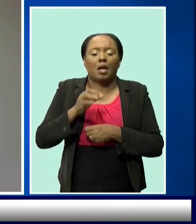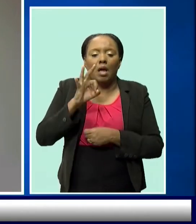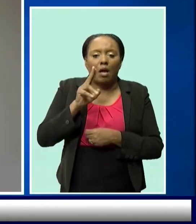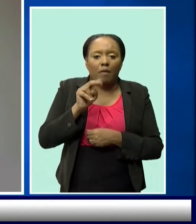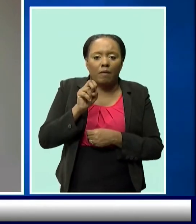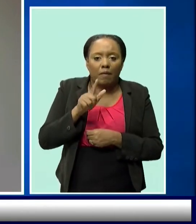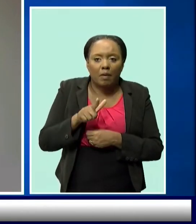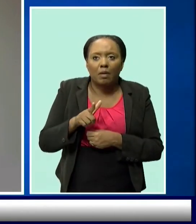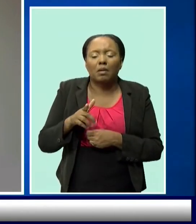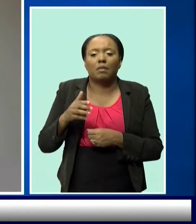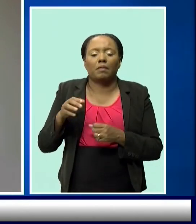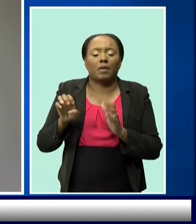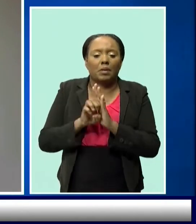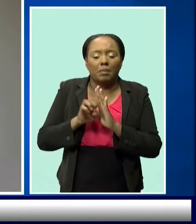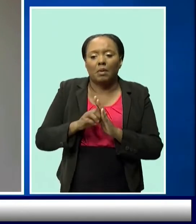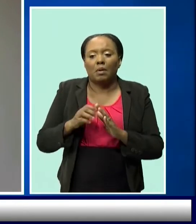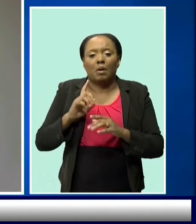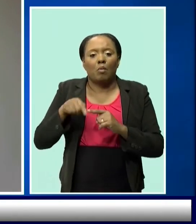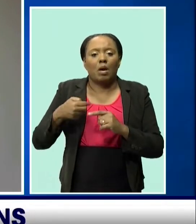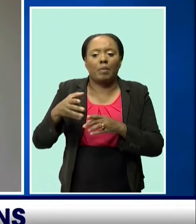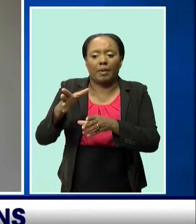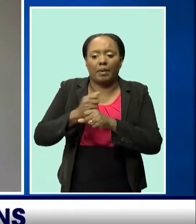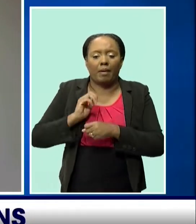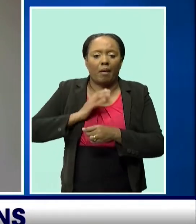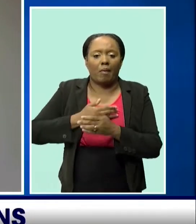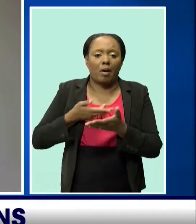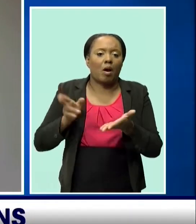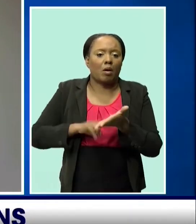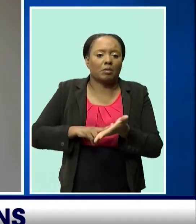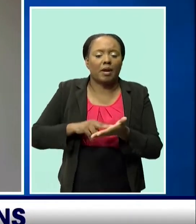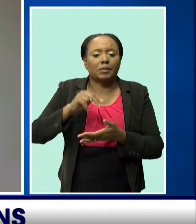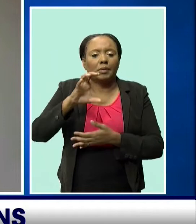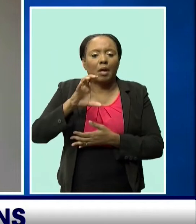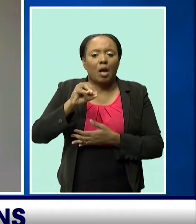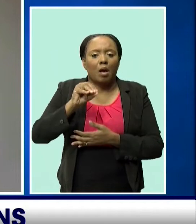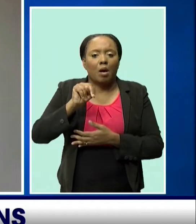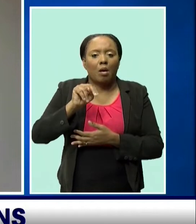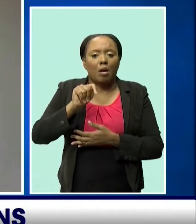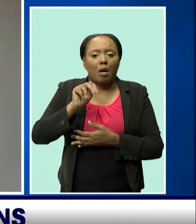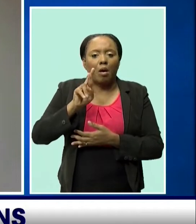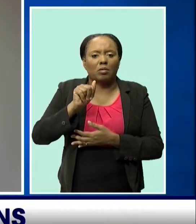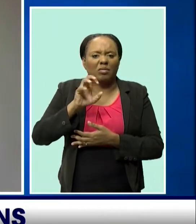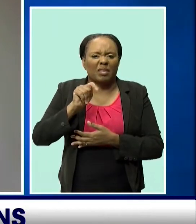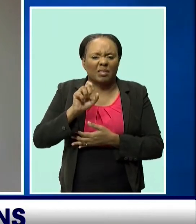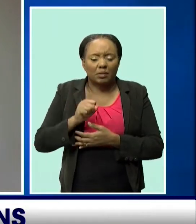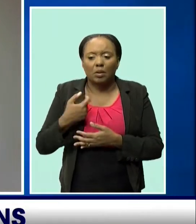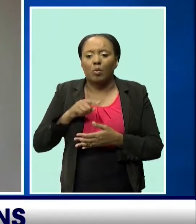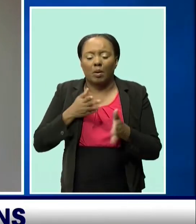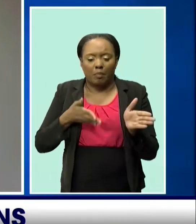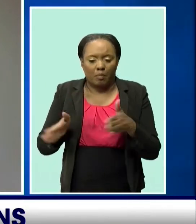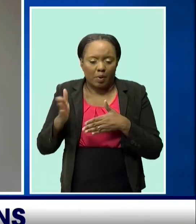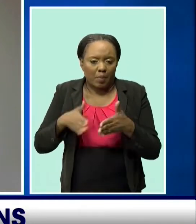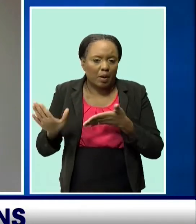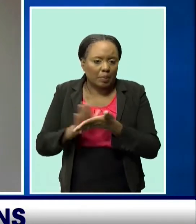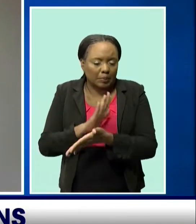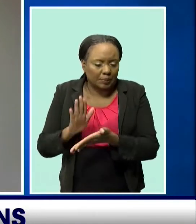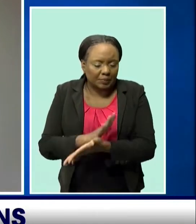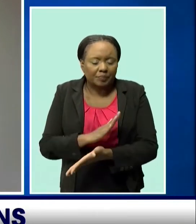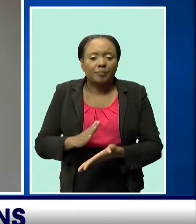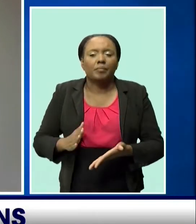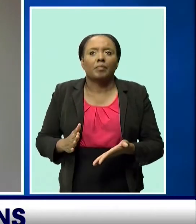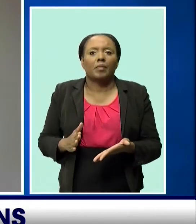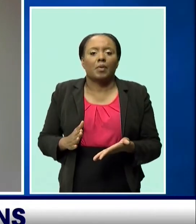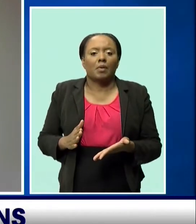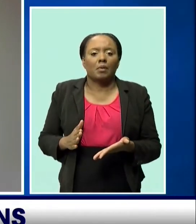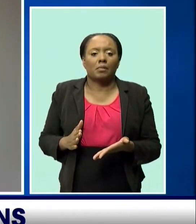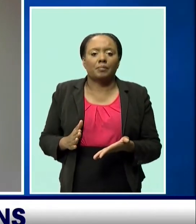are normally renewed every 3 years. We will normally start by preparing a tender document, a request